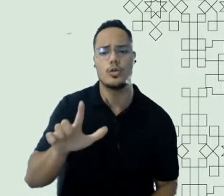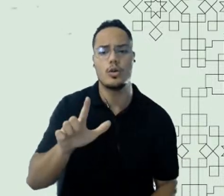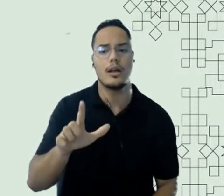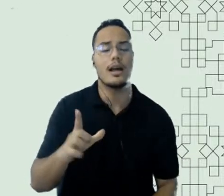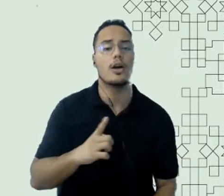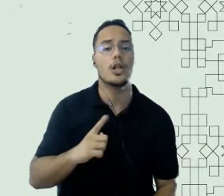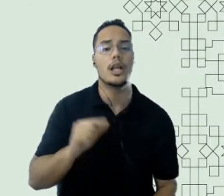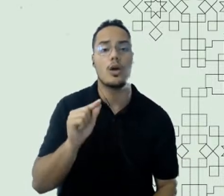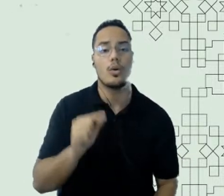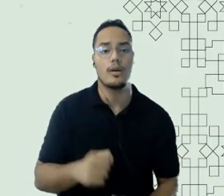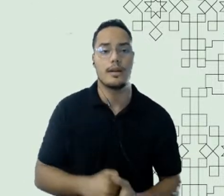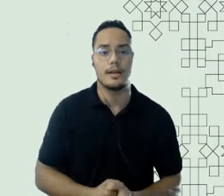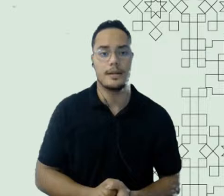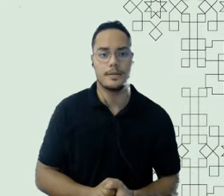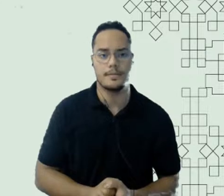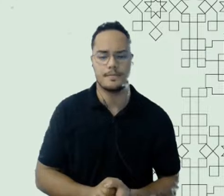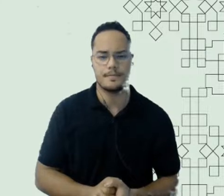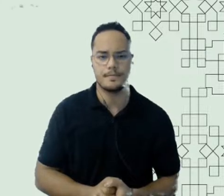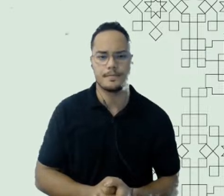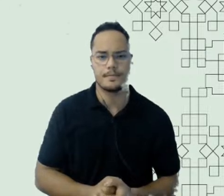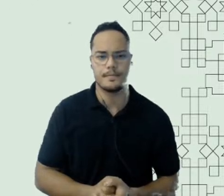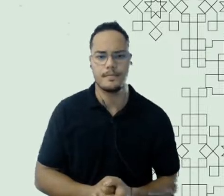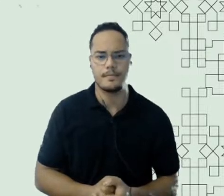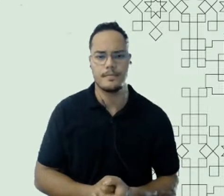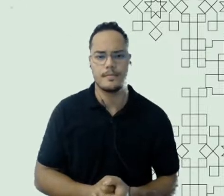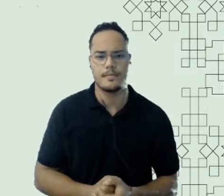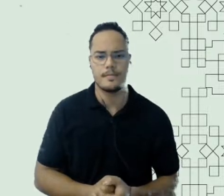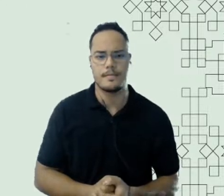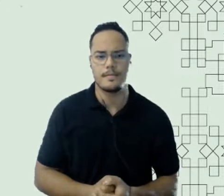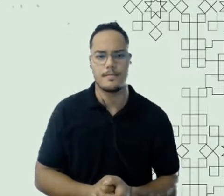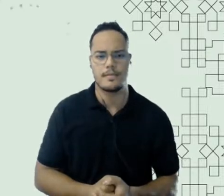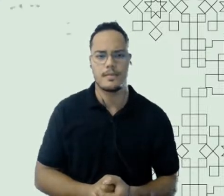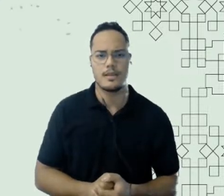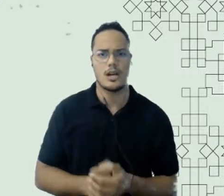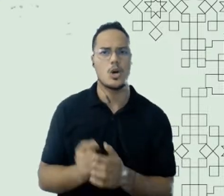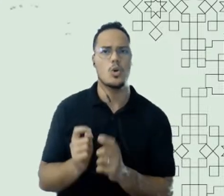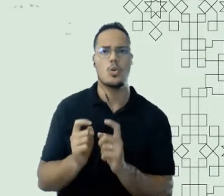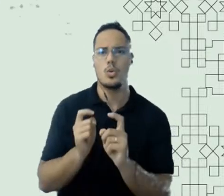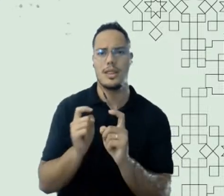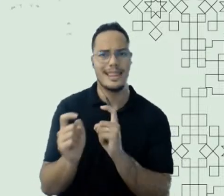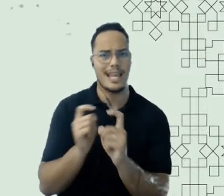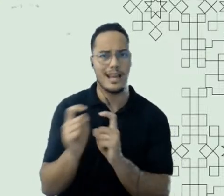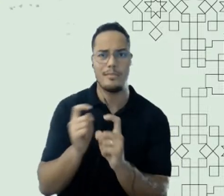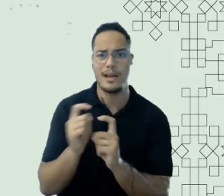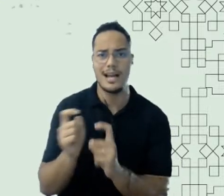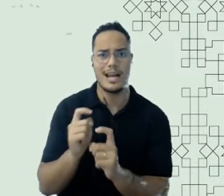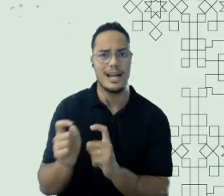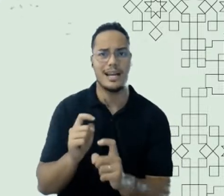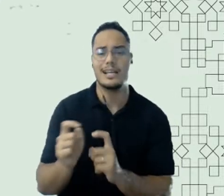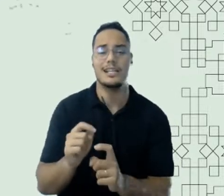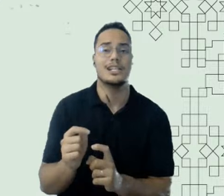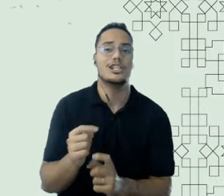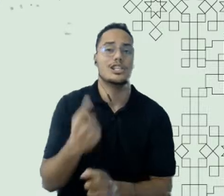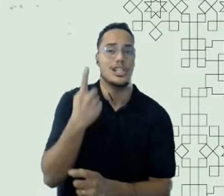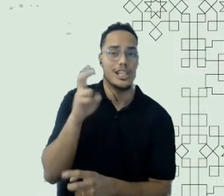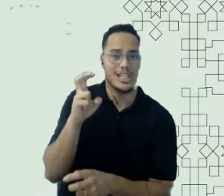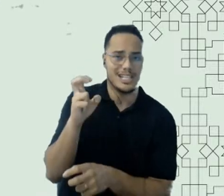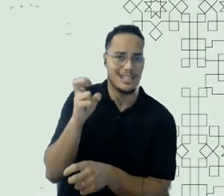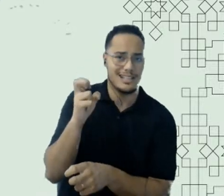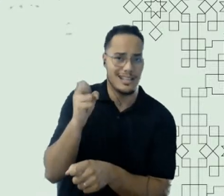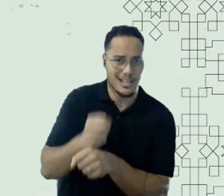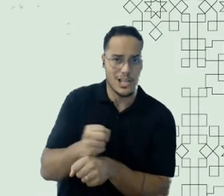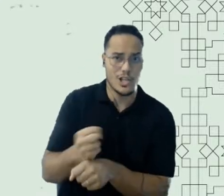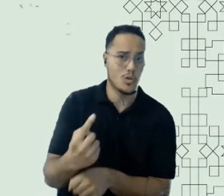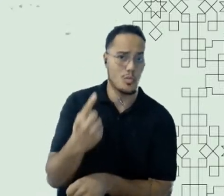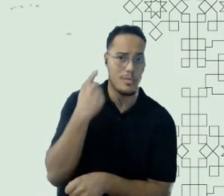that 15 years ago, because 15 years is a long time. So many people discussing internet